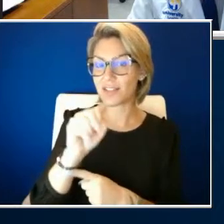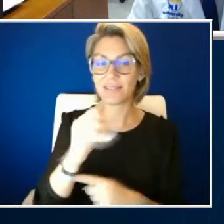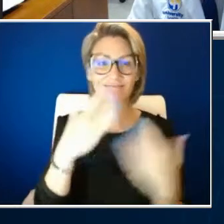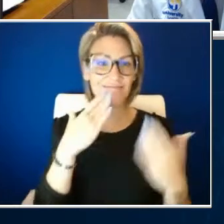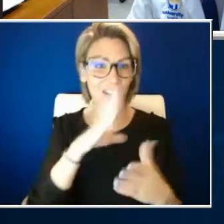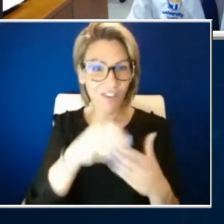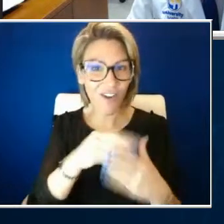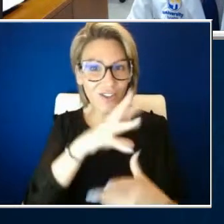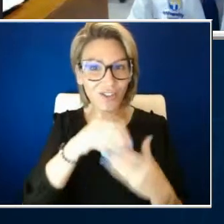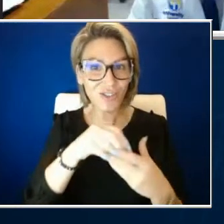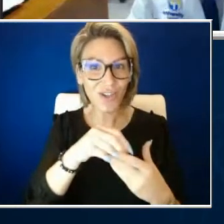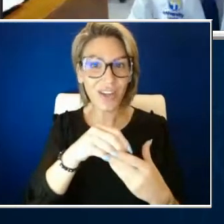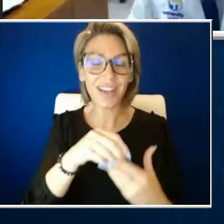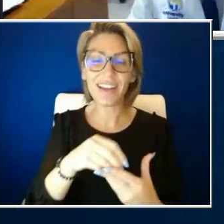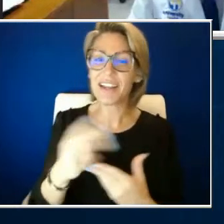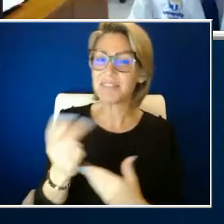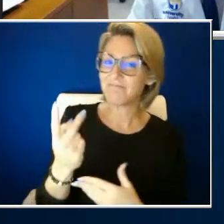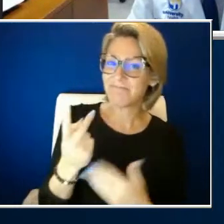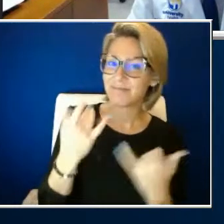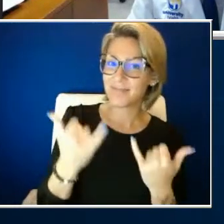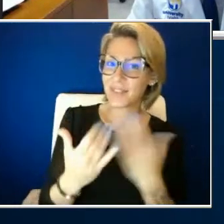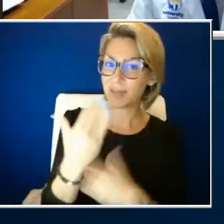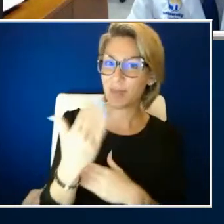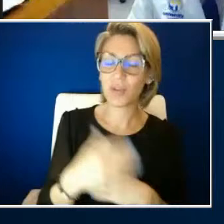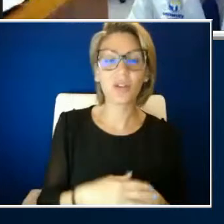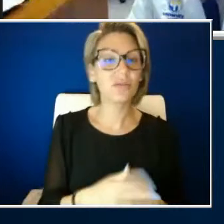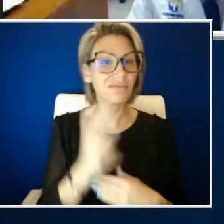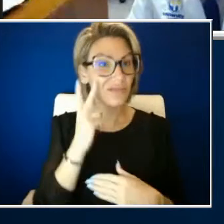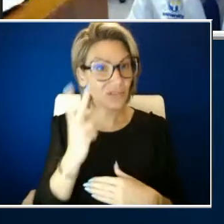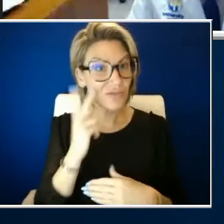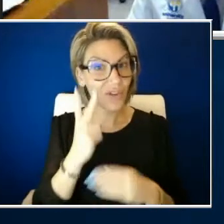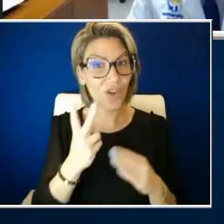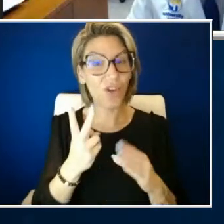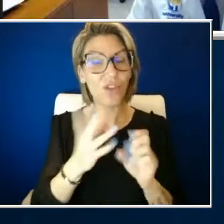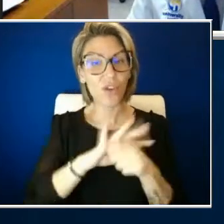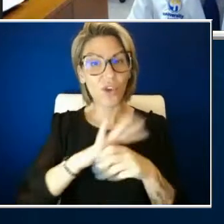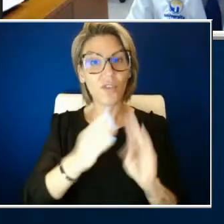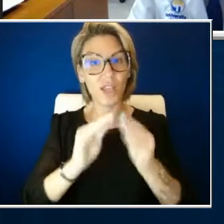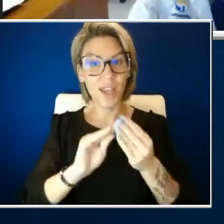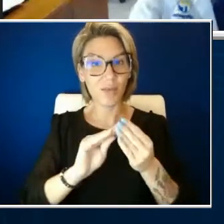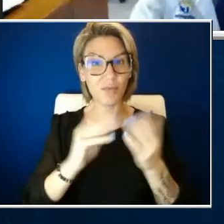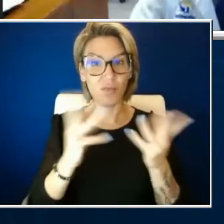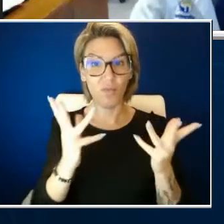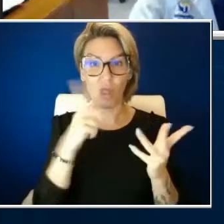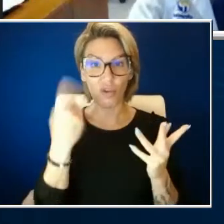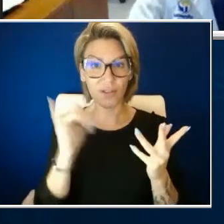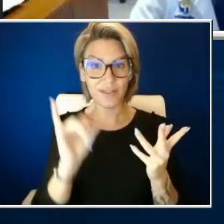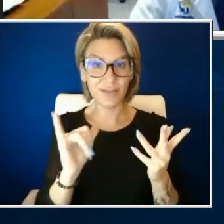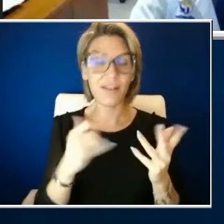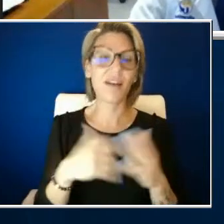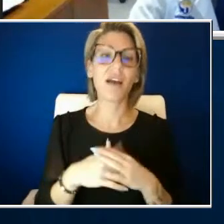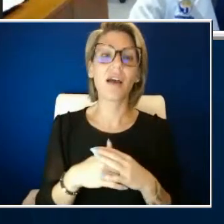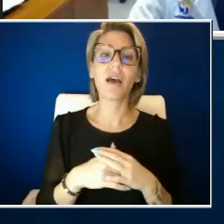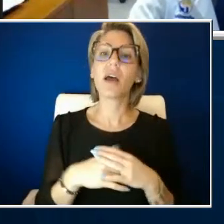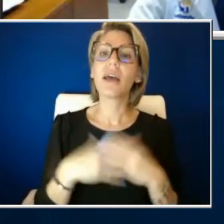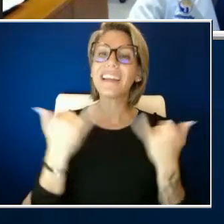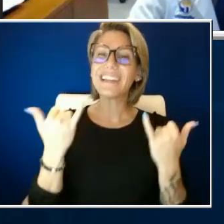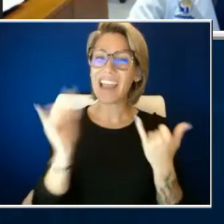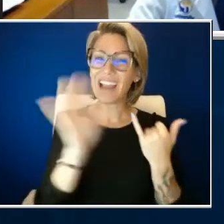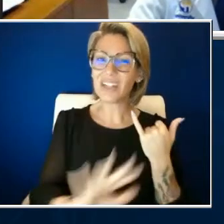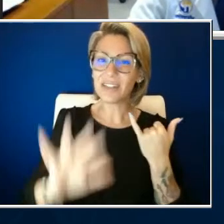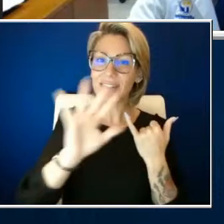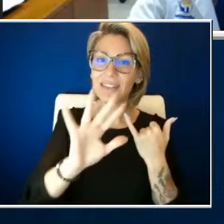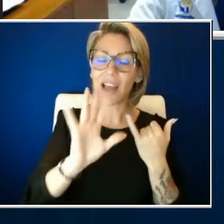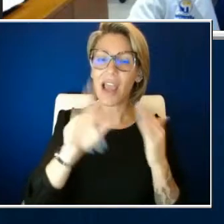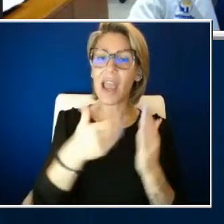Hawkeye, this morning. You saw what the COVID number has been like at our health system. Let's see what numbers are like across hospitals in the rest of our